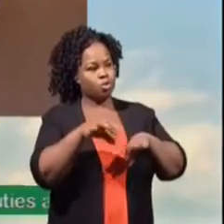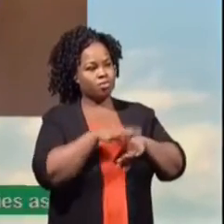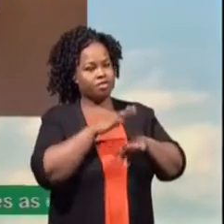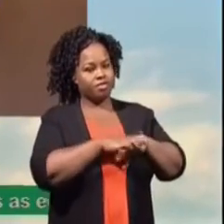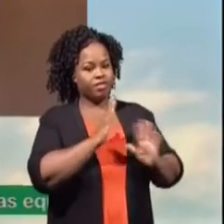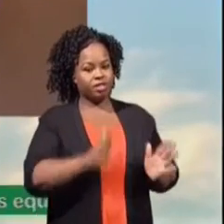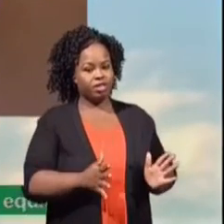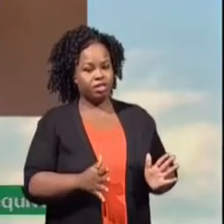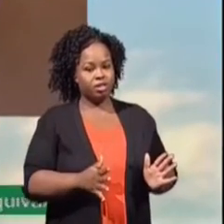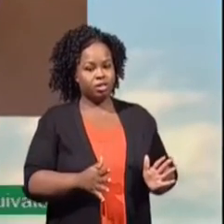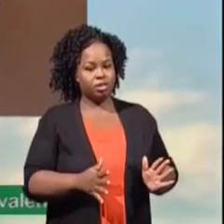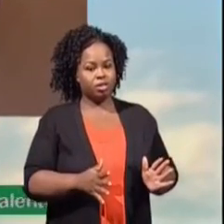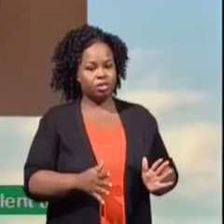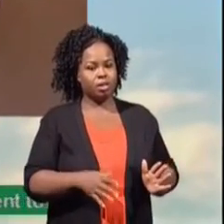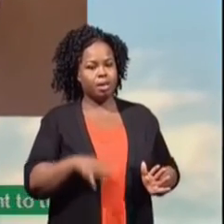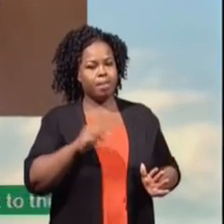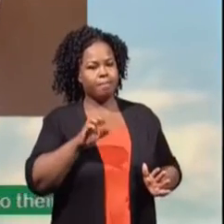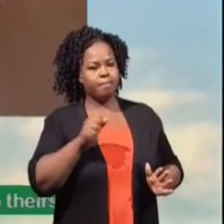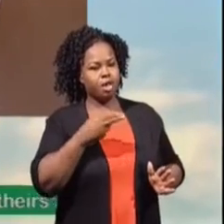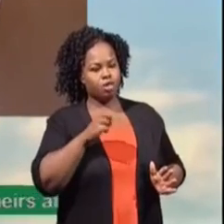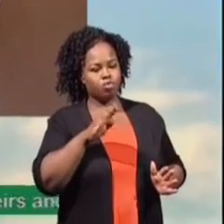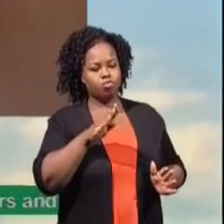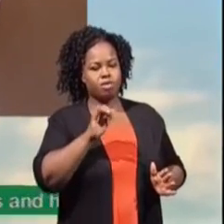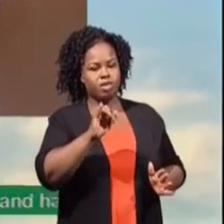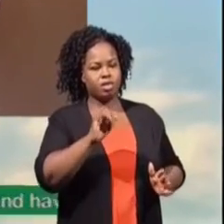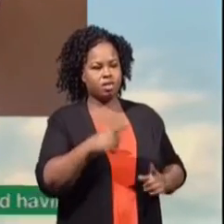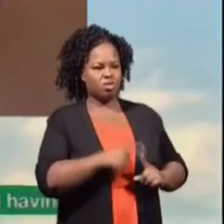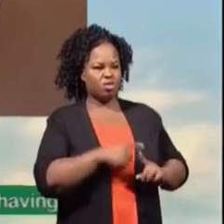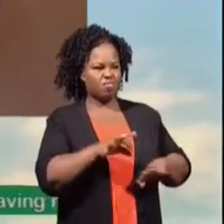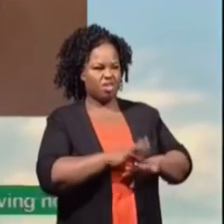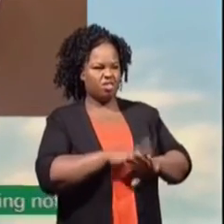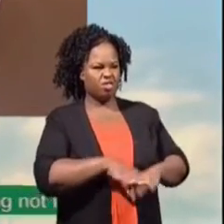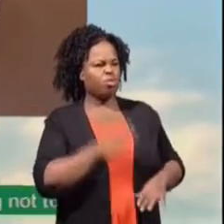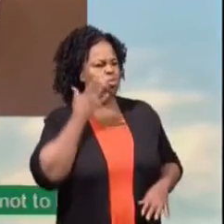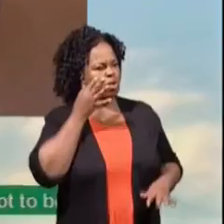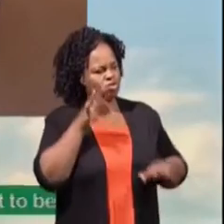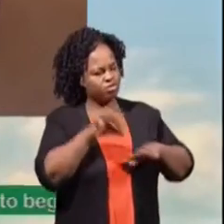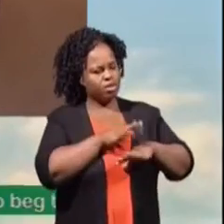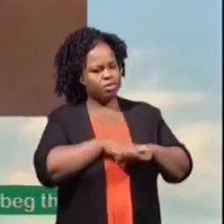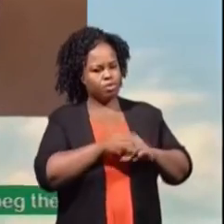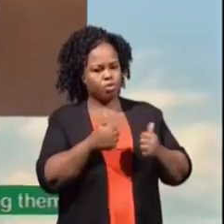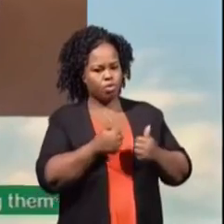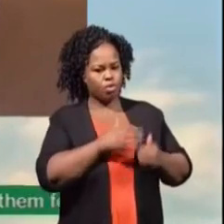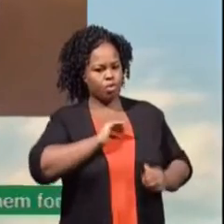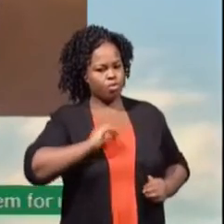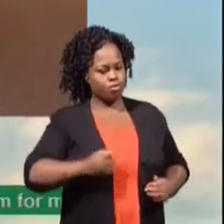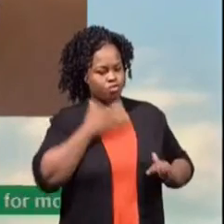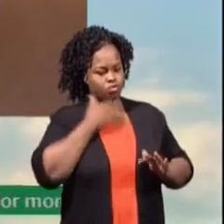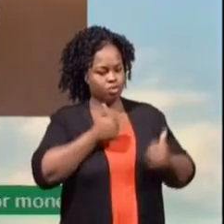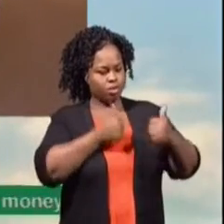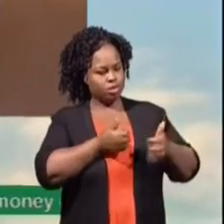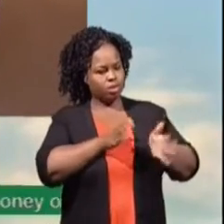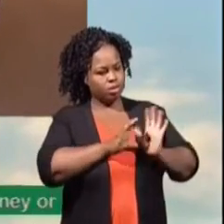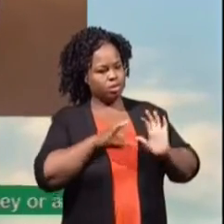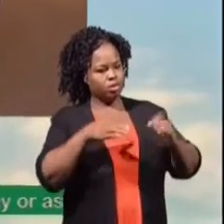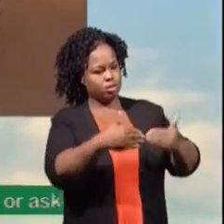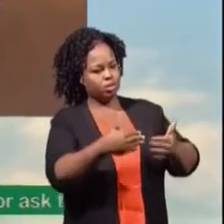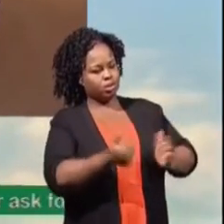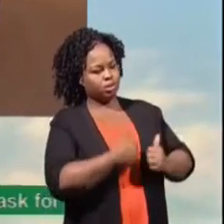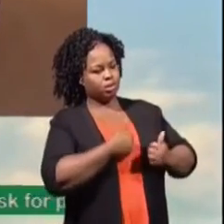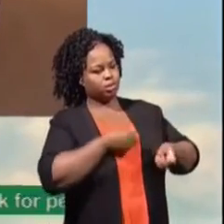xa kwamahlubi eke xa uzawutshata kukho oomama baxhasa abanza ndithi bakulaye bakunika imithetho